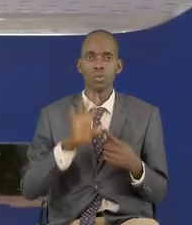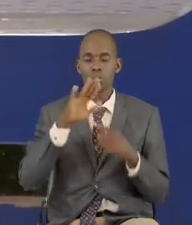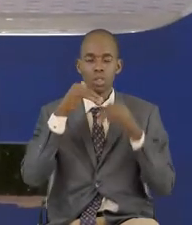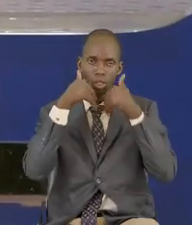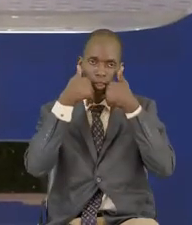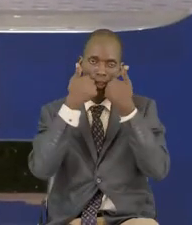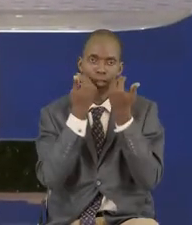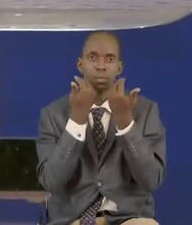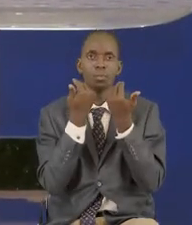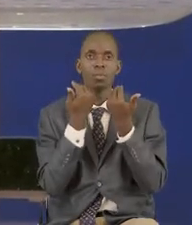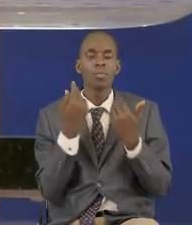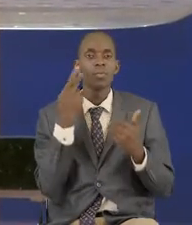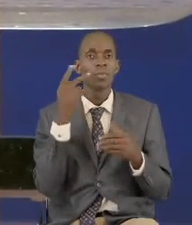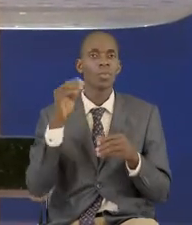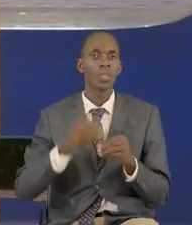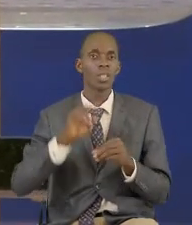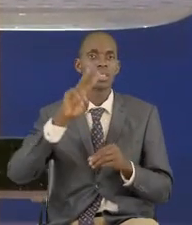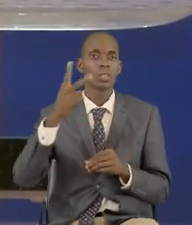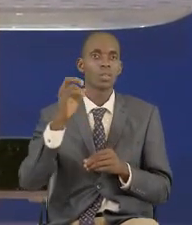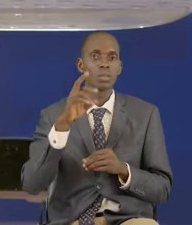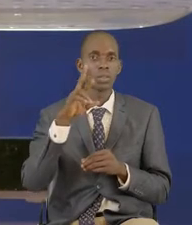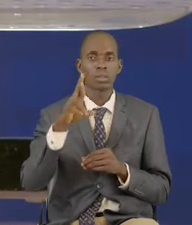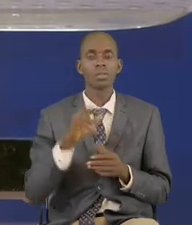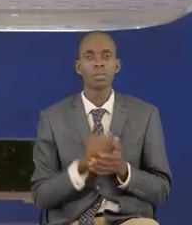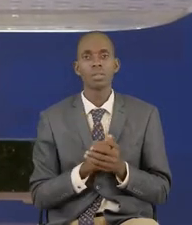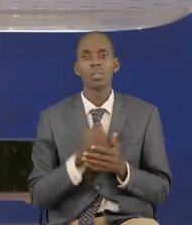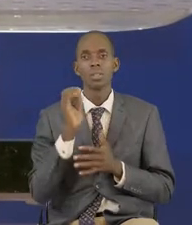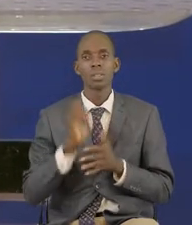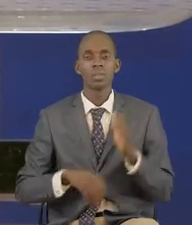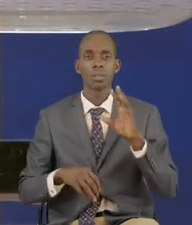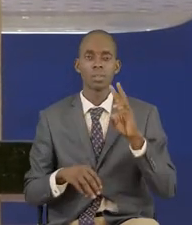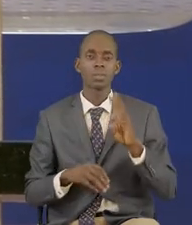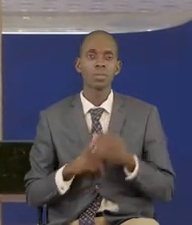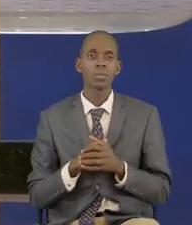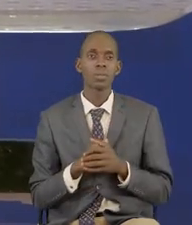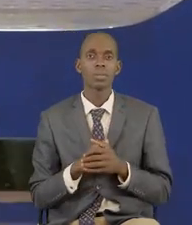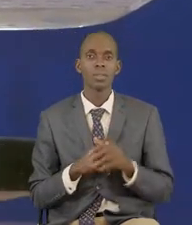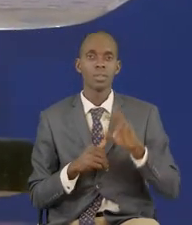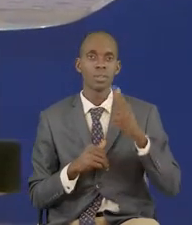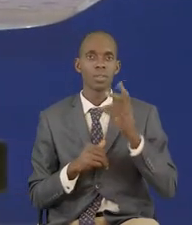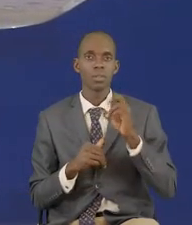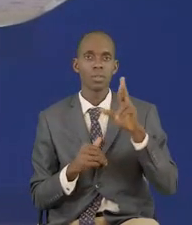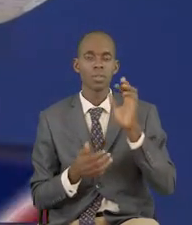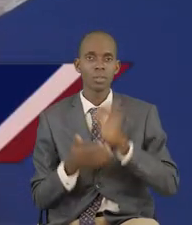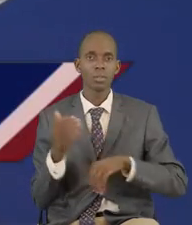It tells us in 2 Corinthians chapter 6, reading from verse